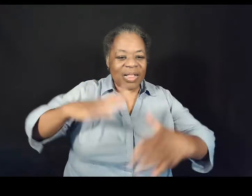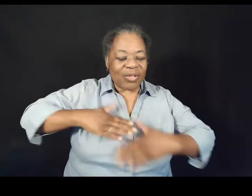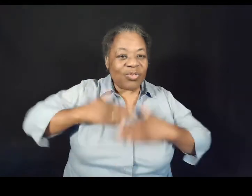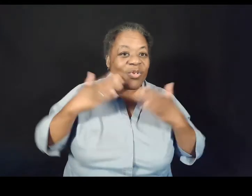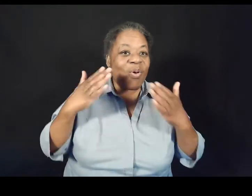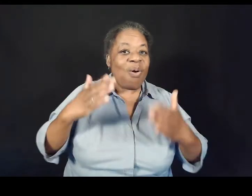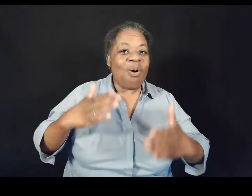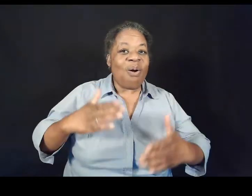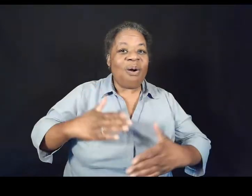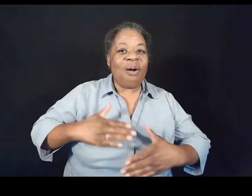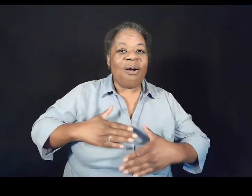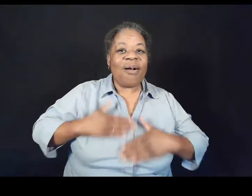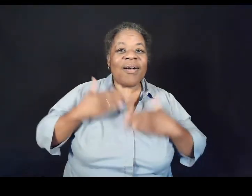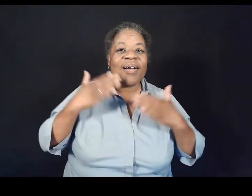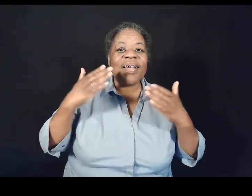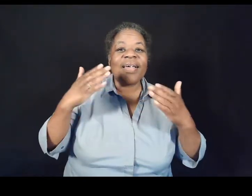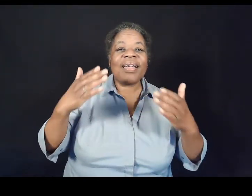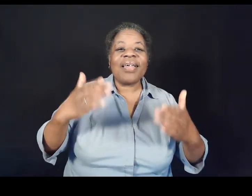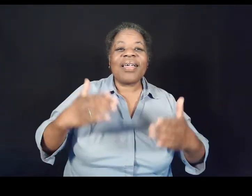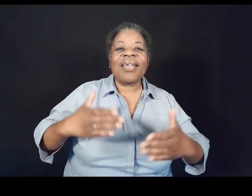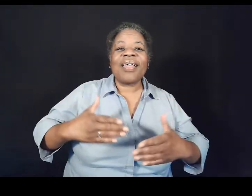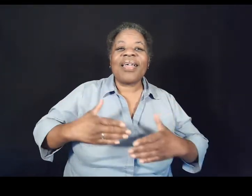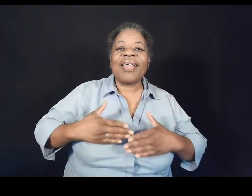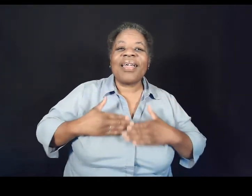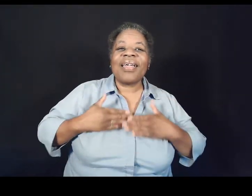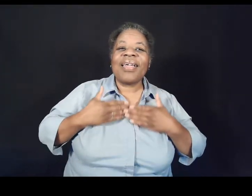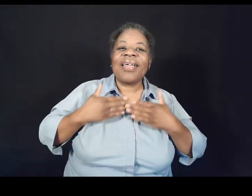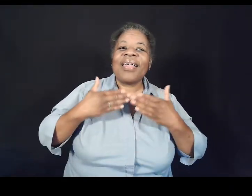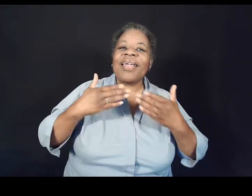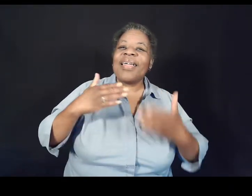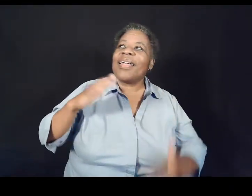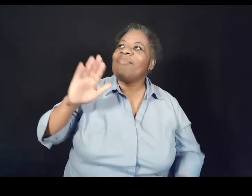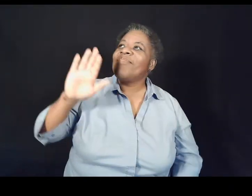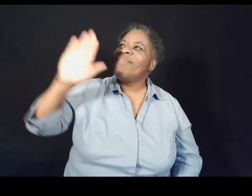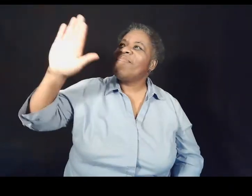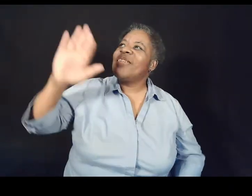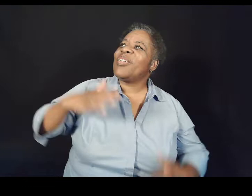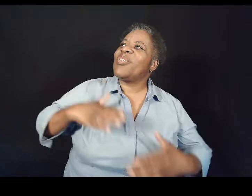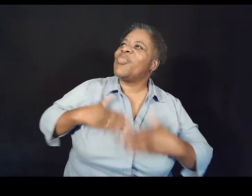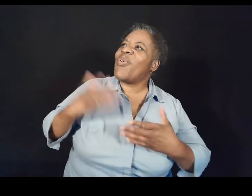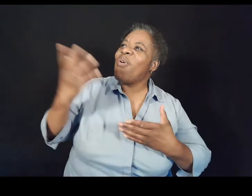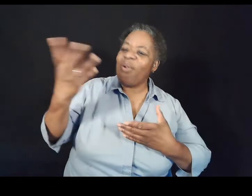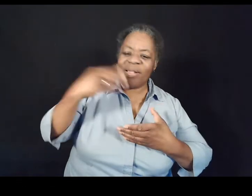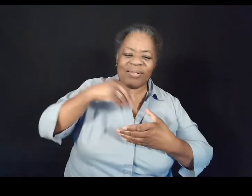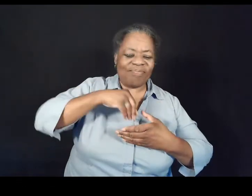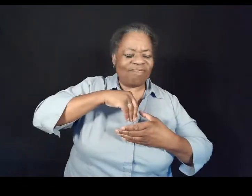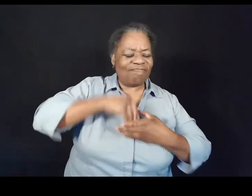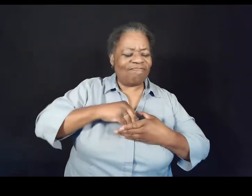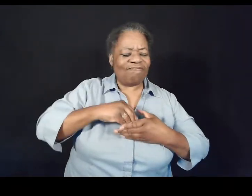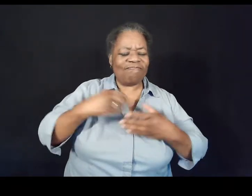The joy, the joy of the Lord is my strength.